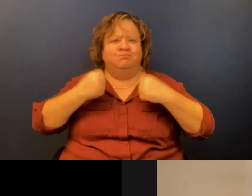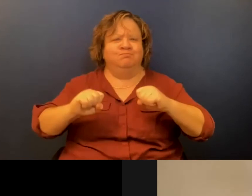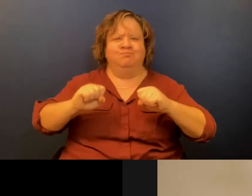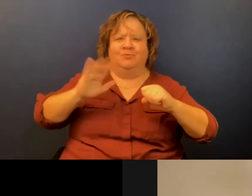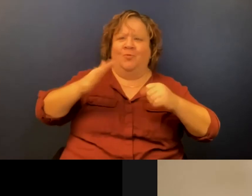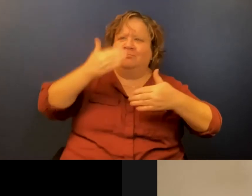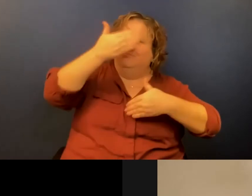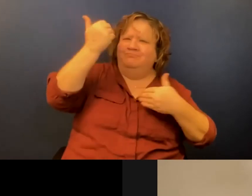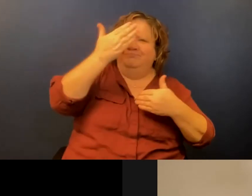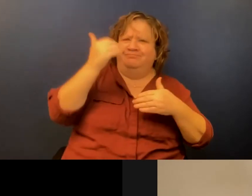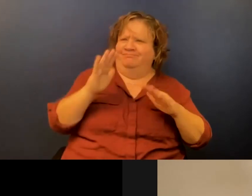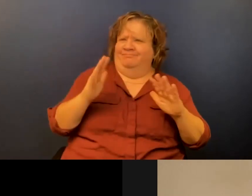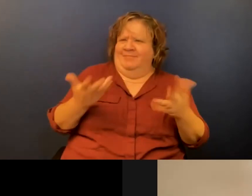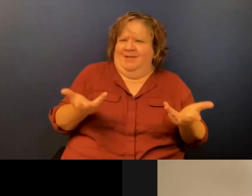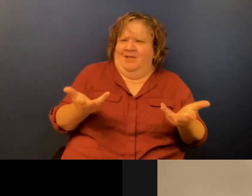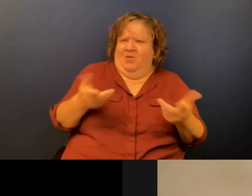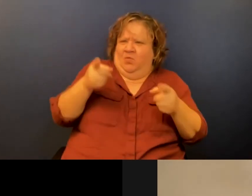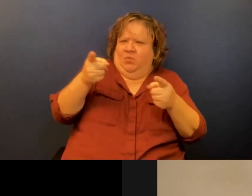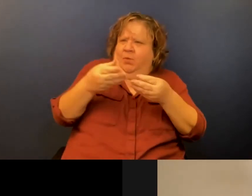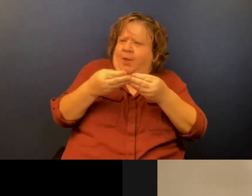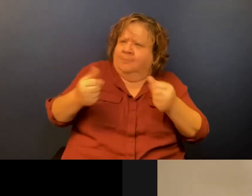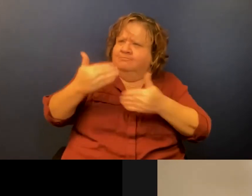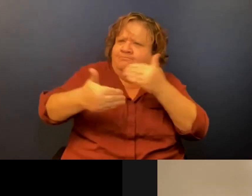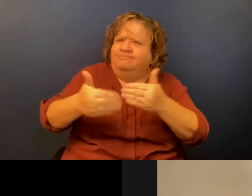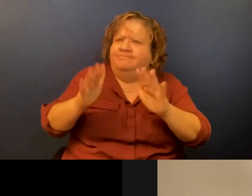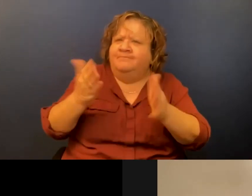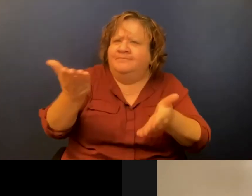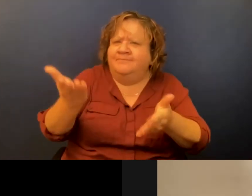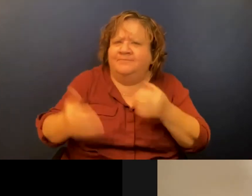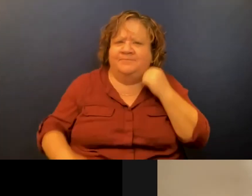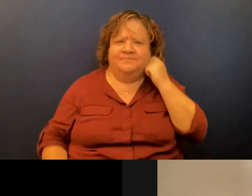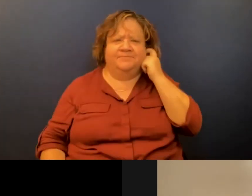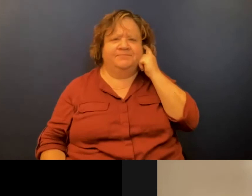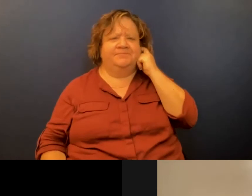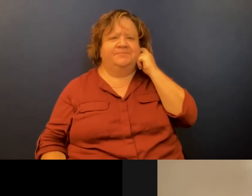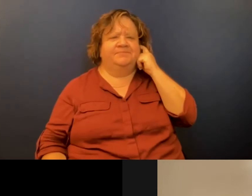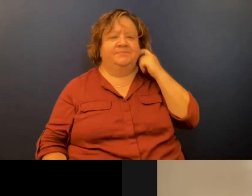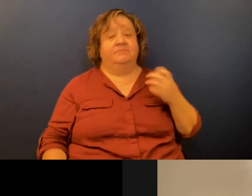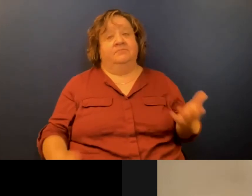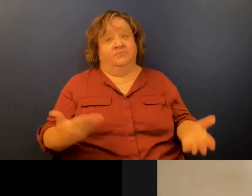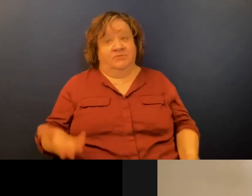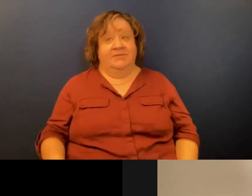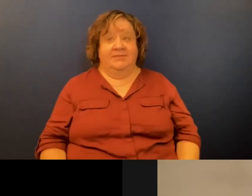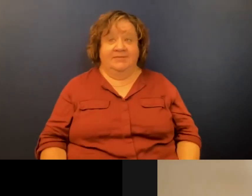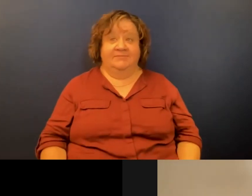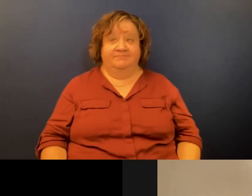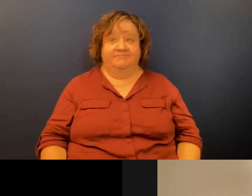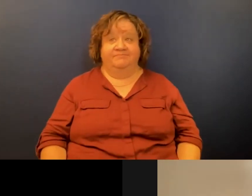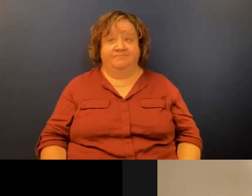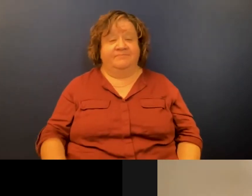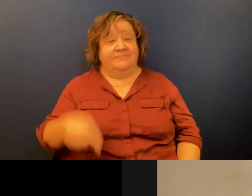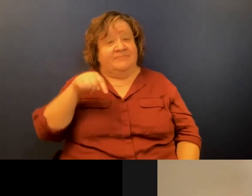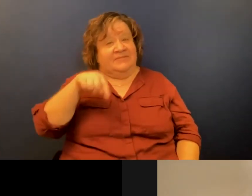this pandemic affected recreational activities because, first of all, we were isolated. We